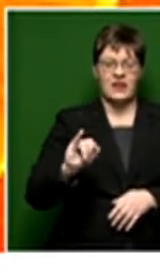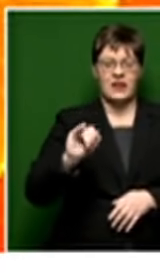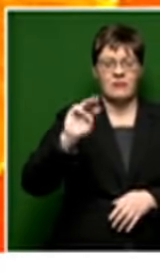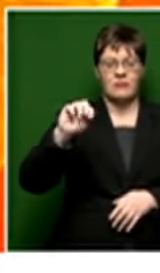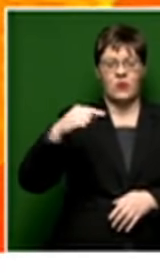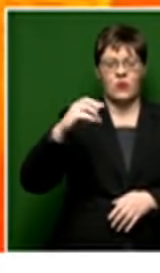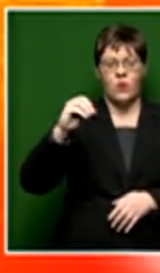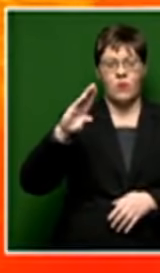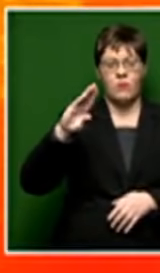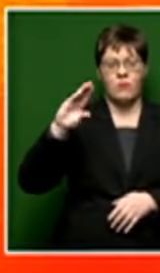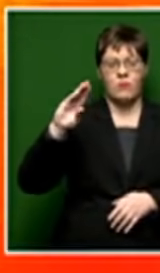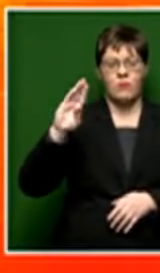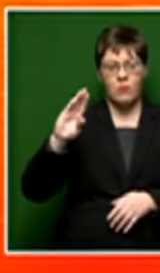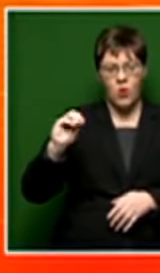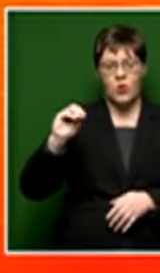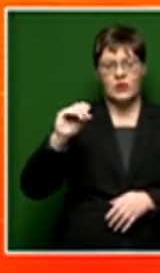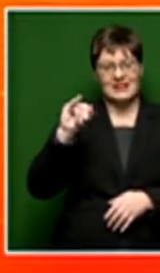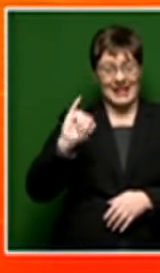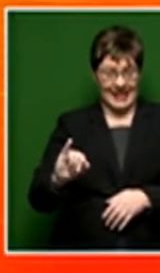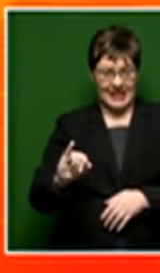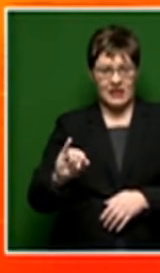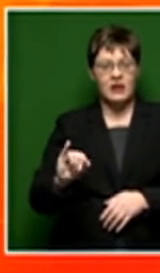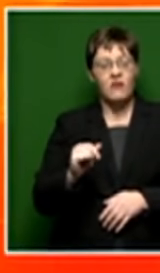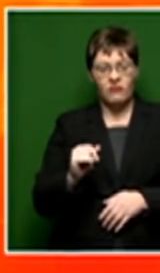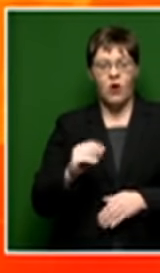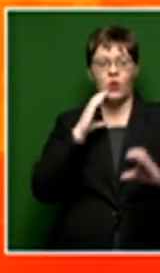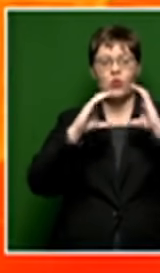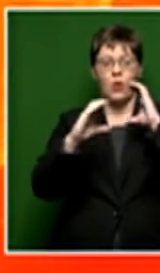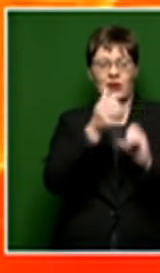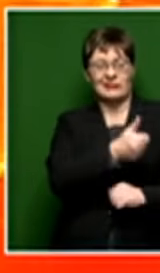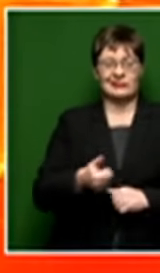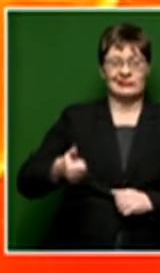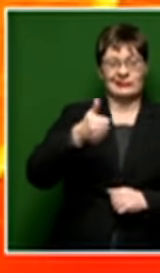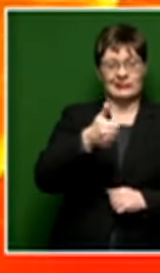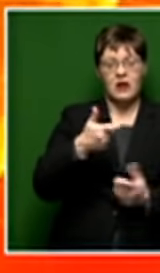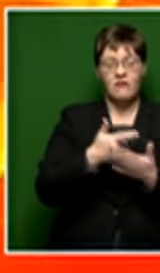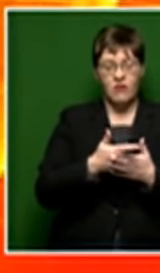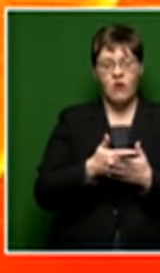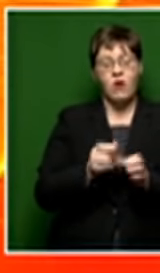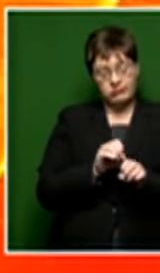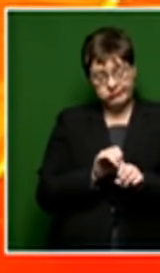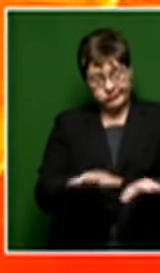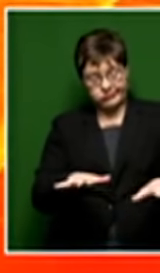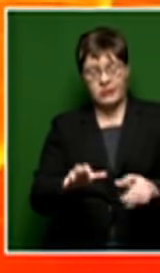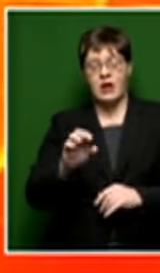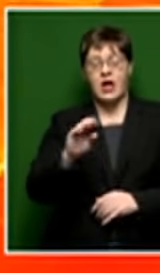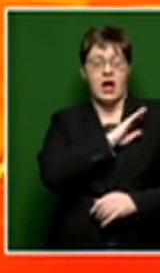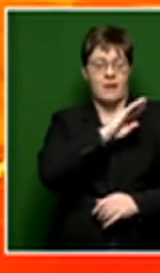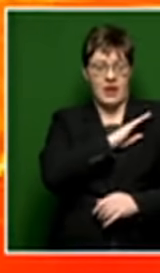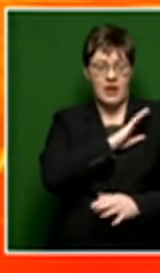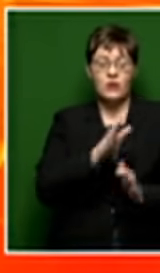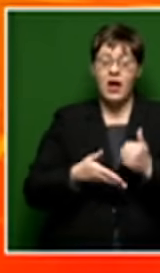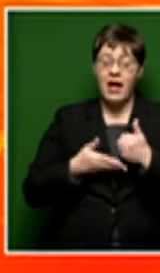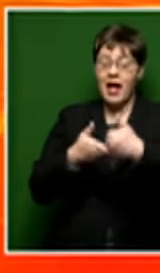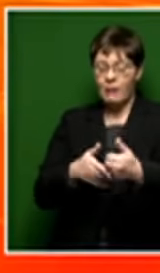the Director of Defence Corporate Communication at the SANDF, talking to us about the deployment of the SANDF to assist with